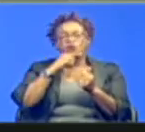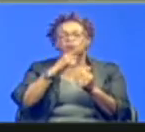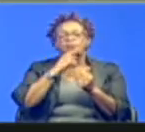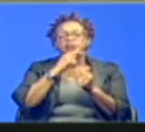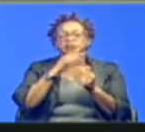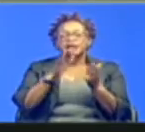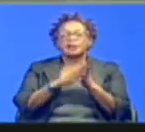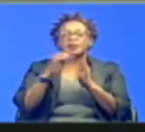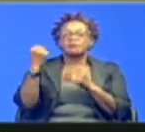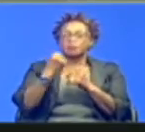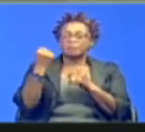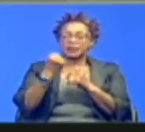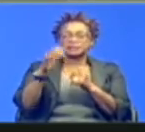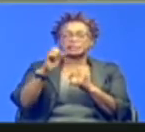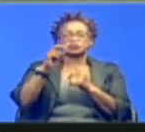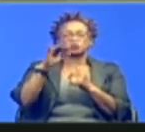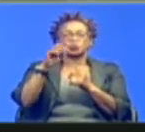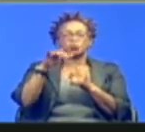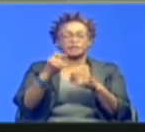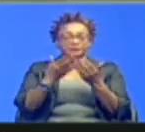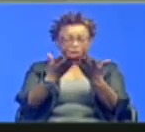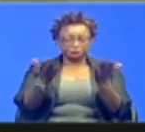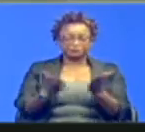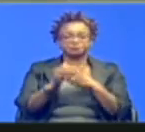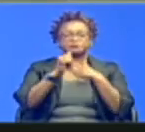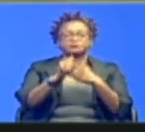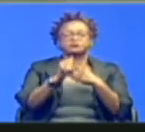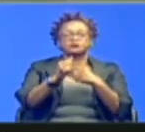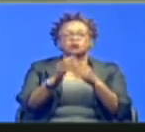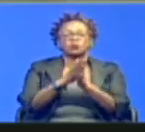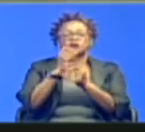Sports Complex. Aswani now leads the race for the Golden Boot with